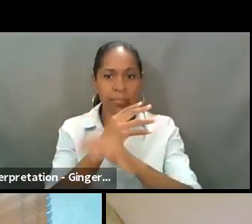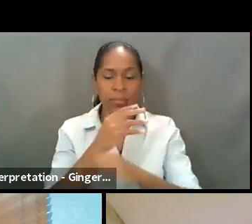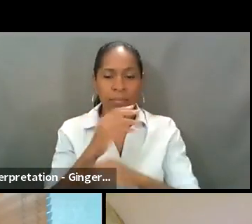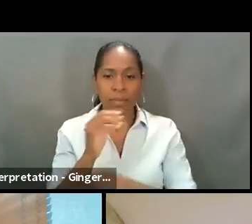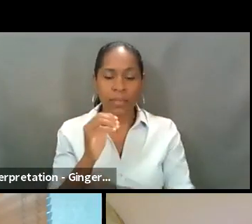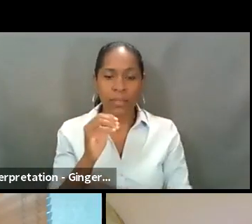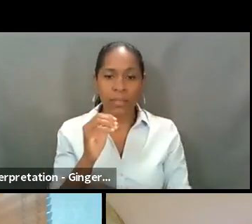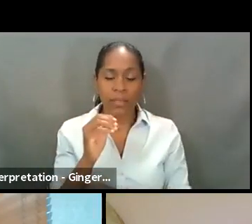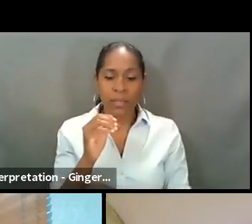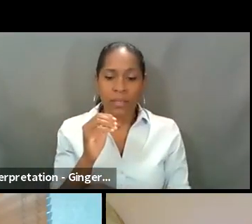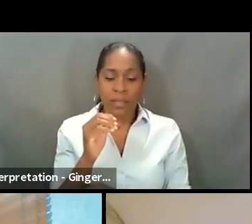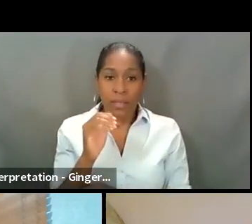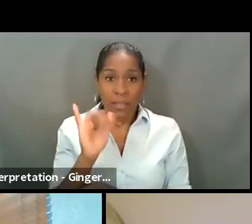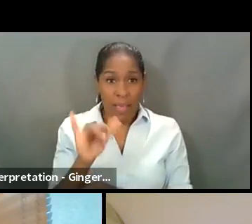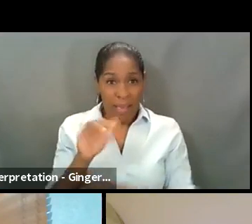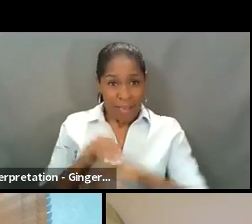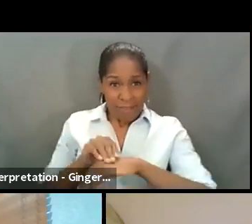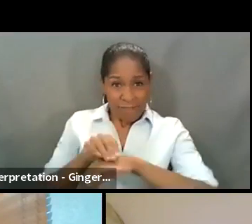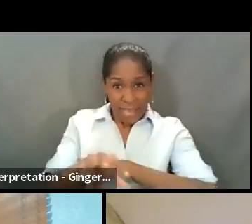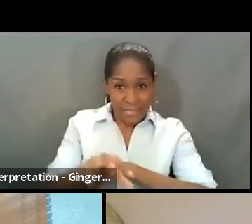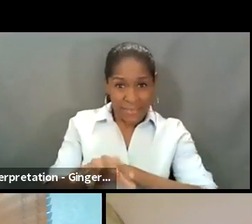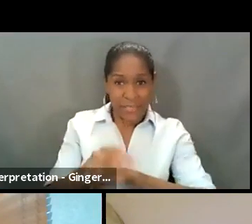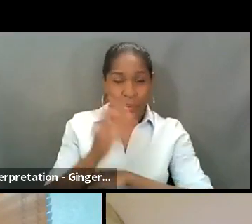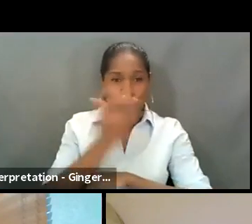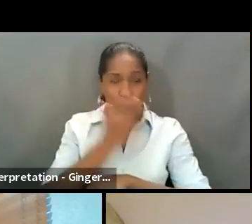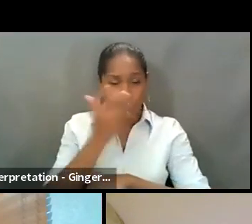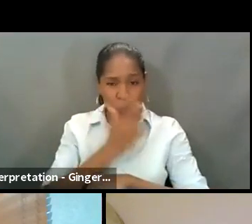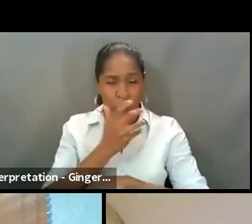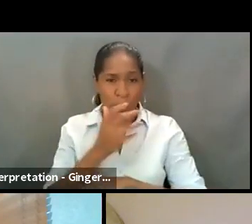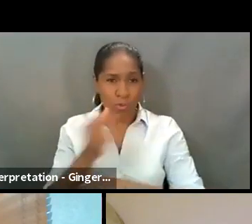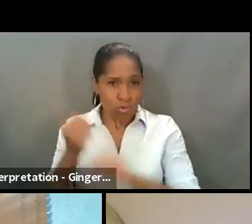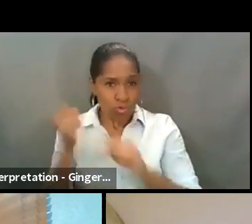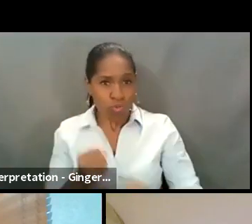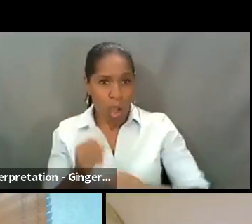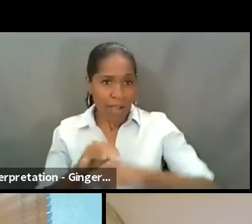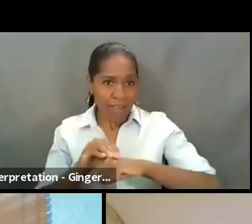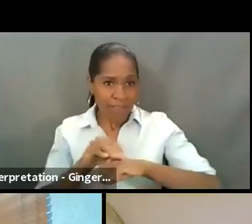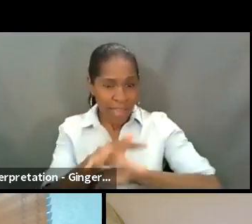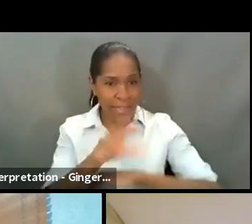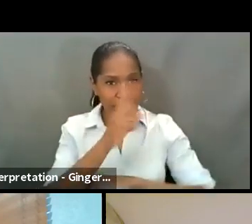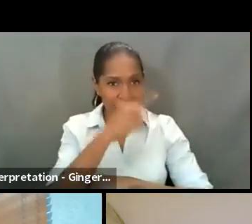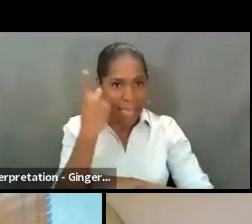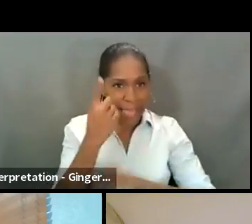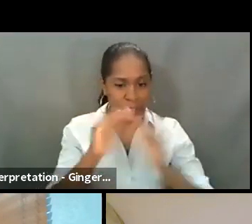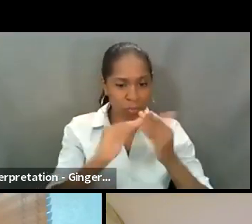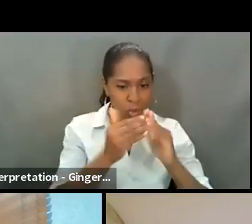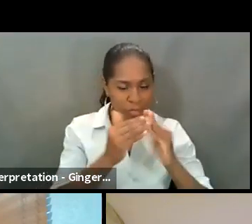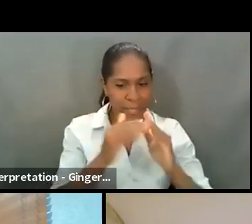really, it has come for the Black community, for the Latinx community.